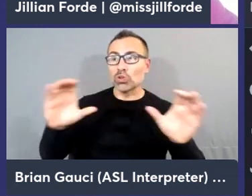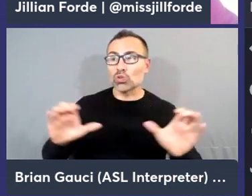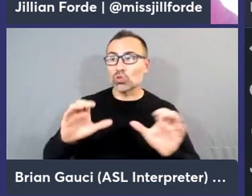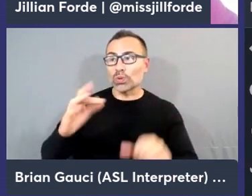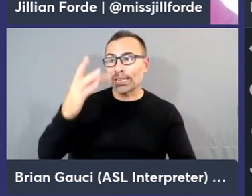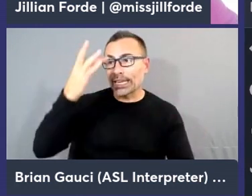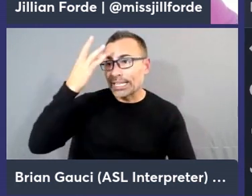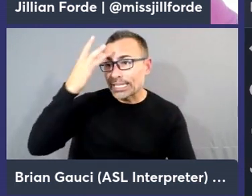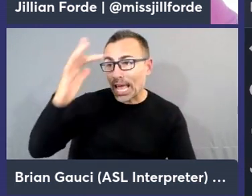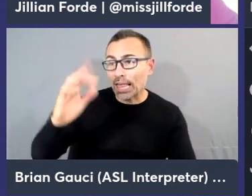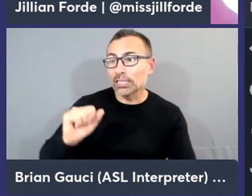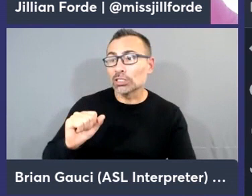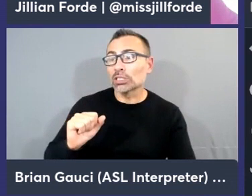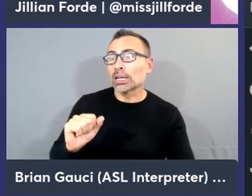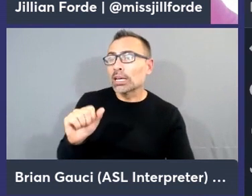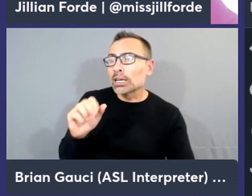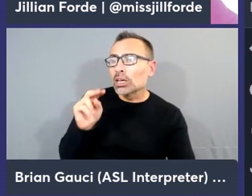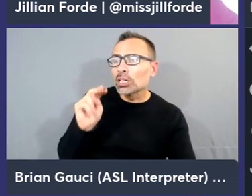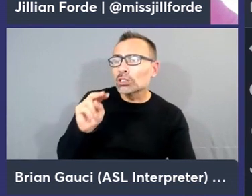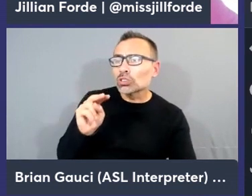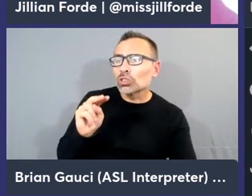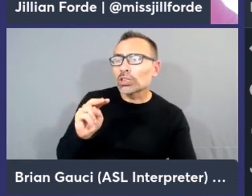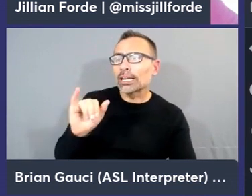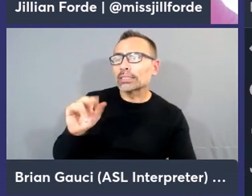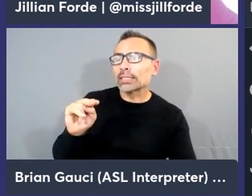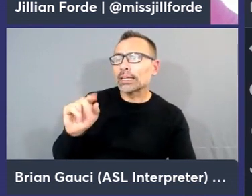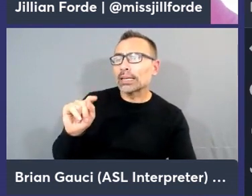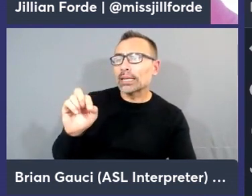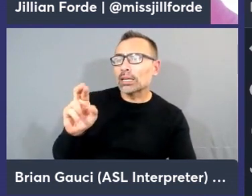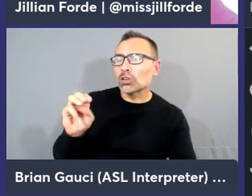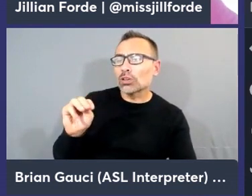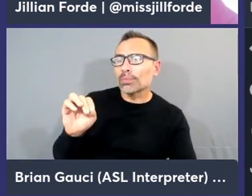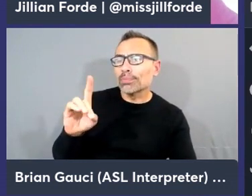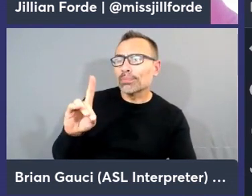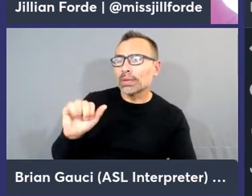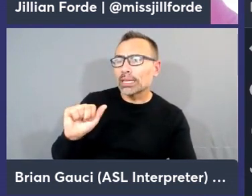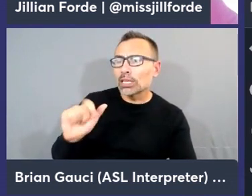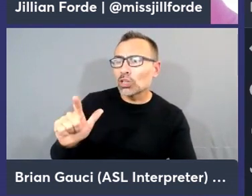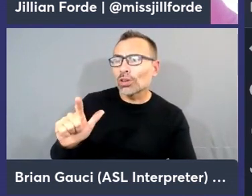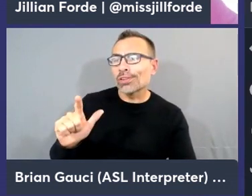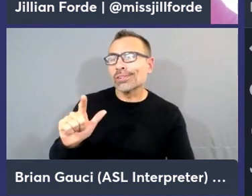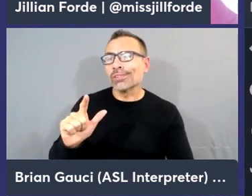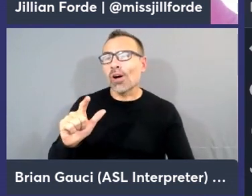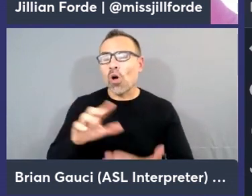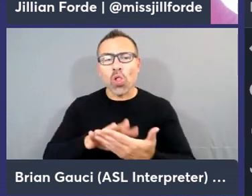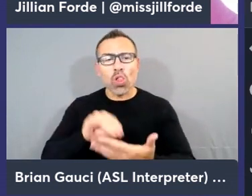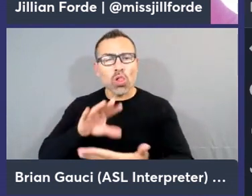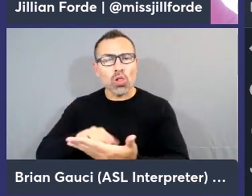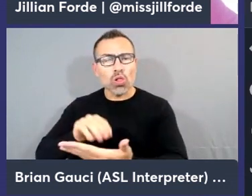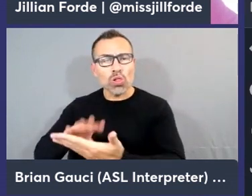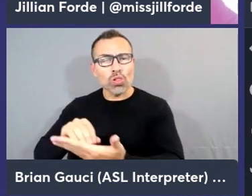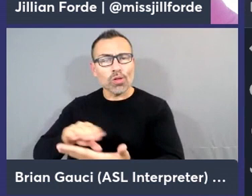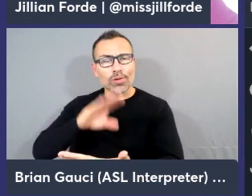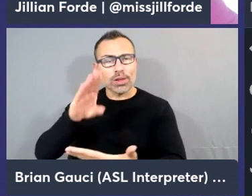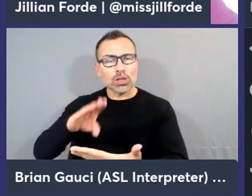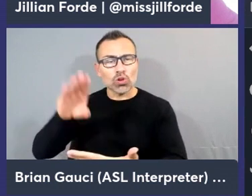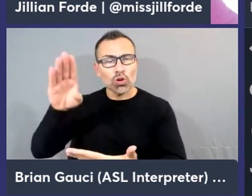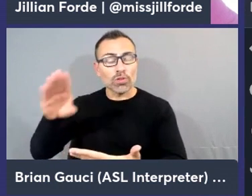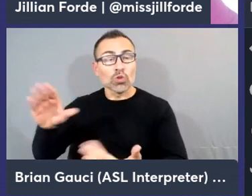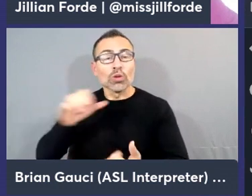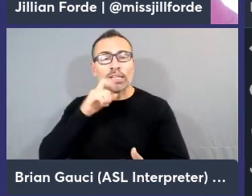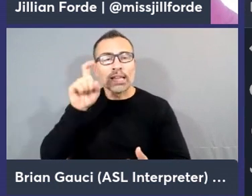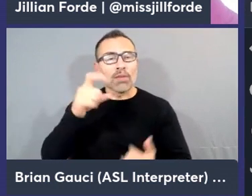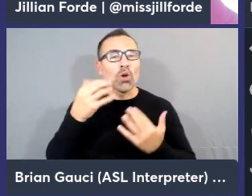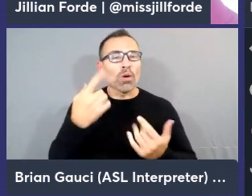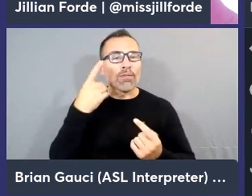It is actually looking at the intermediate learning curves. It's not really waiting for all the explorations to run to completion. It's